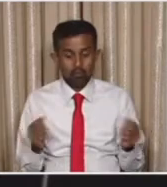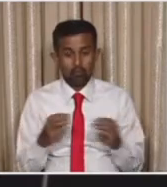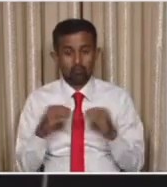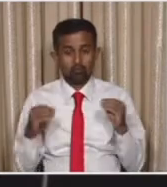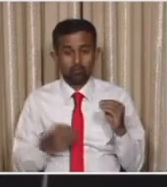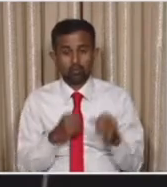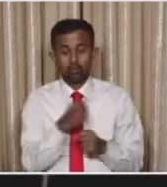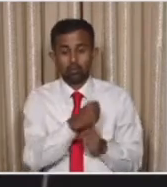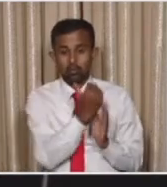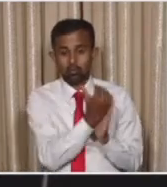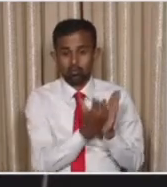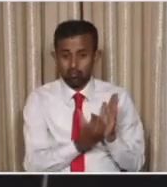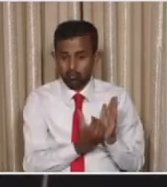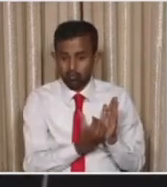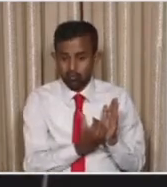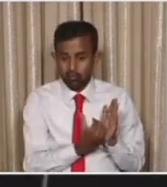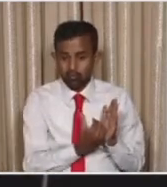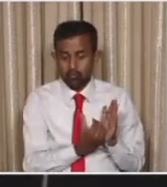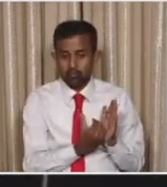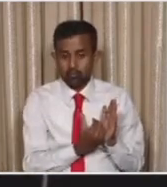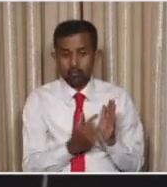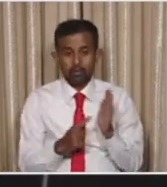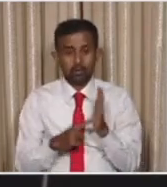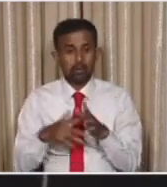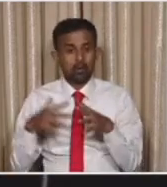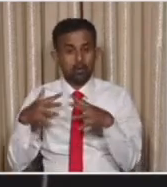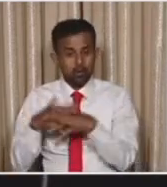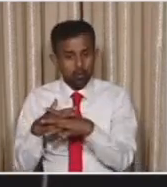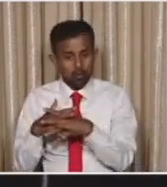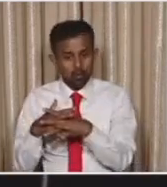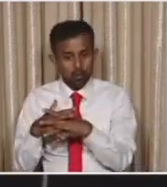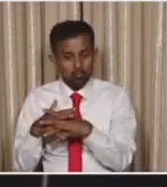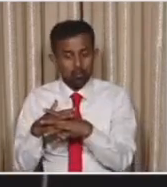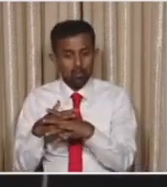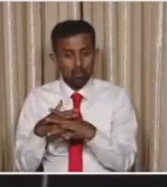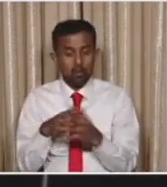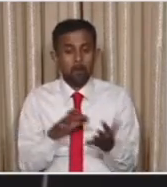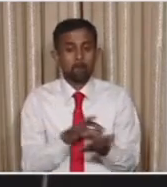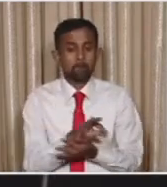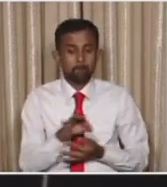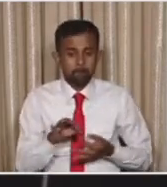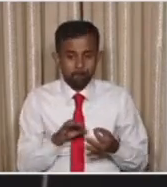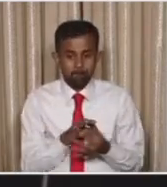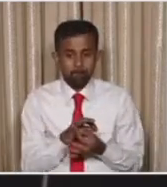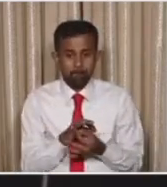foundations that will enhance and deepen our democracy.